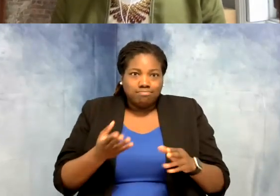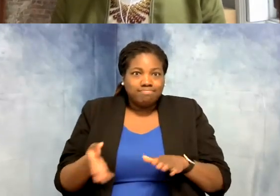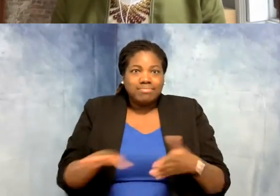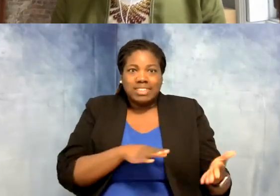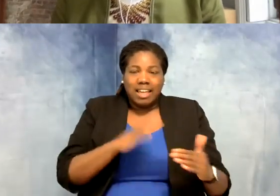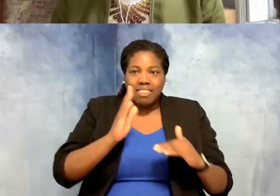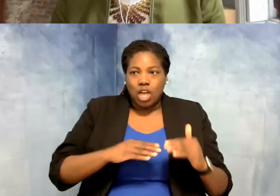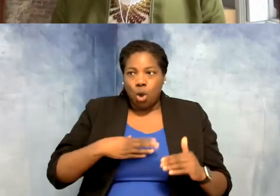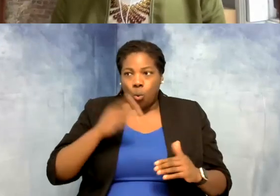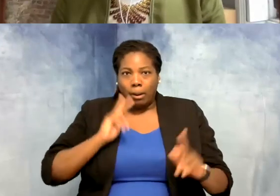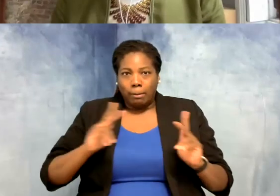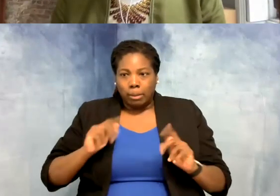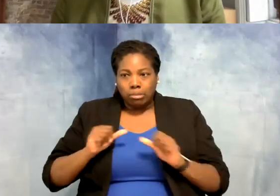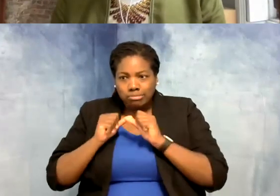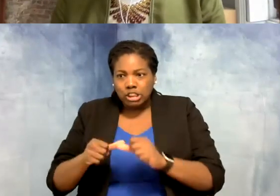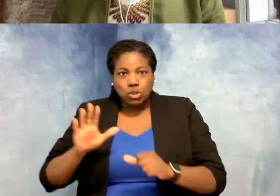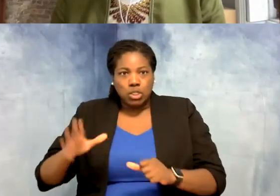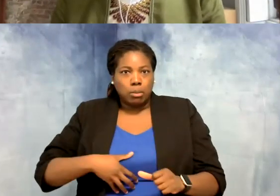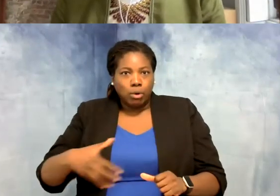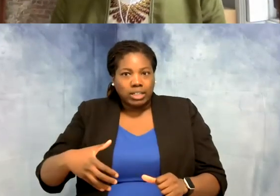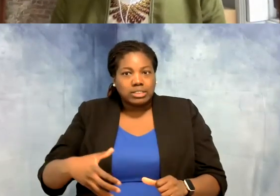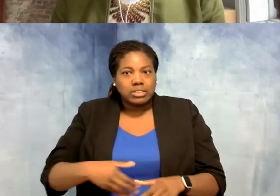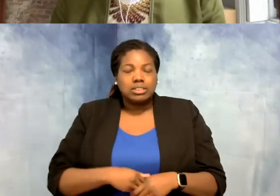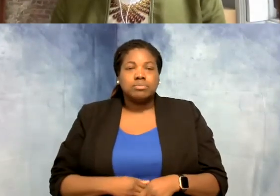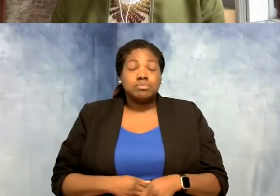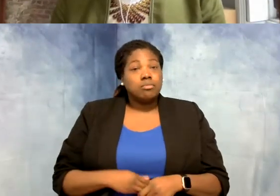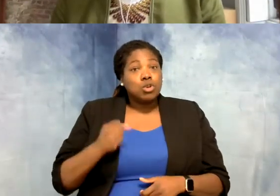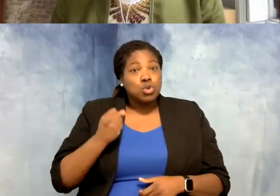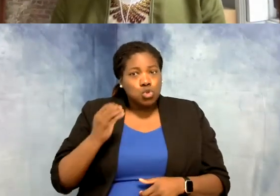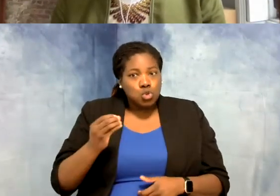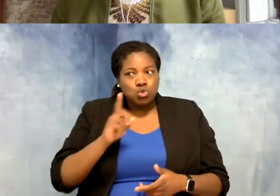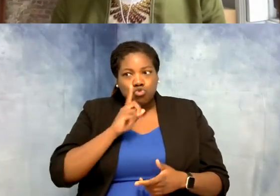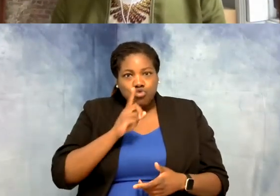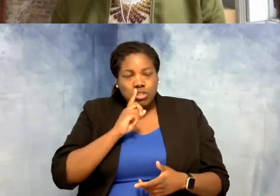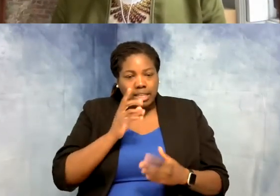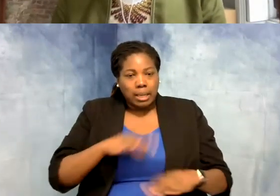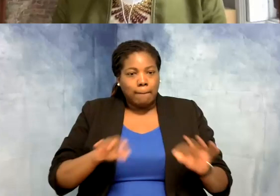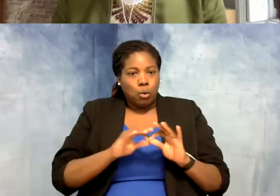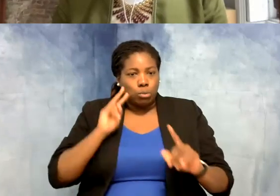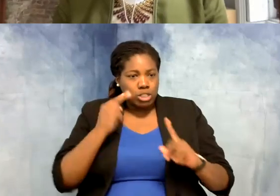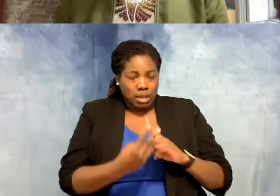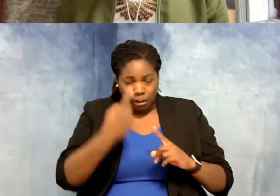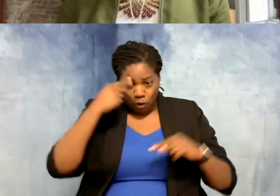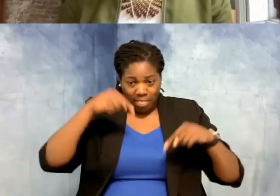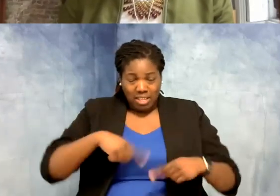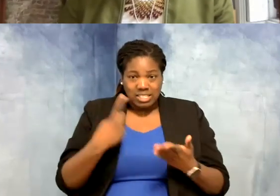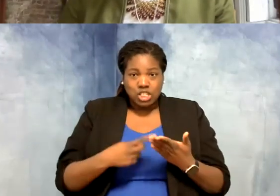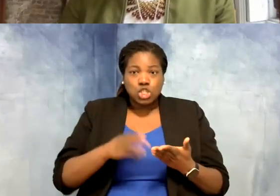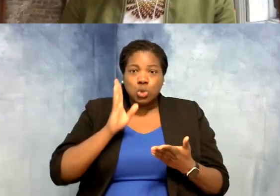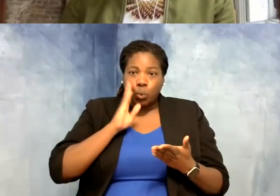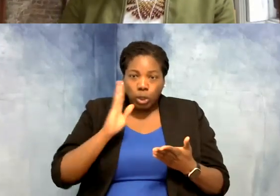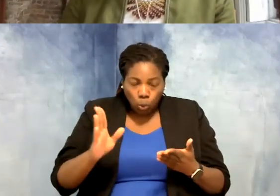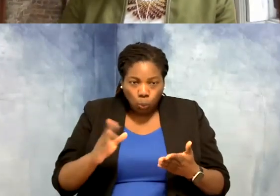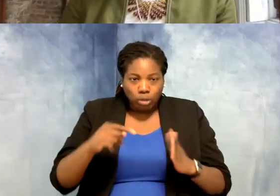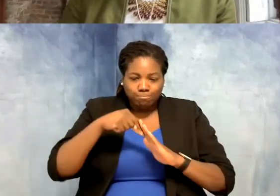counterparts carrying pregnancies to term and just after childbirth. So those are important aspects of the conversation, and I know we'll further unpack